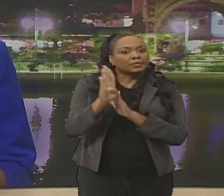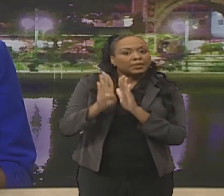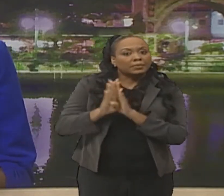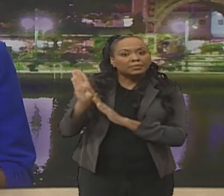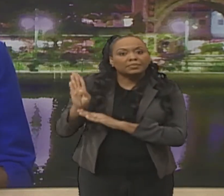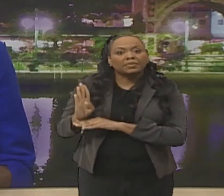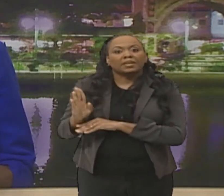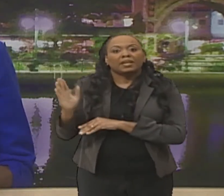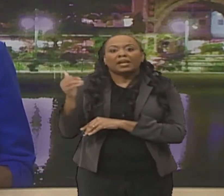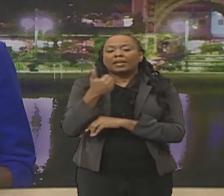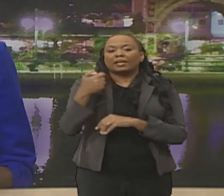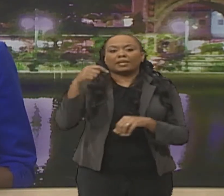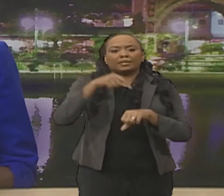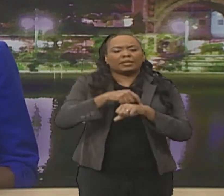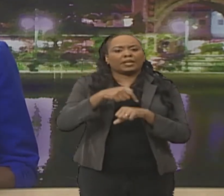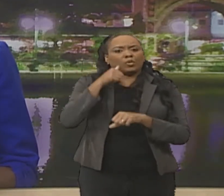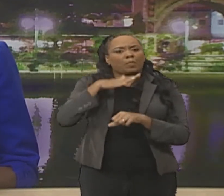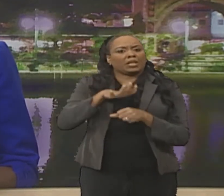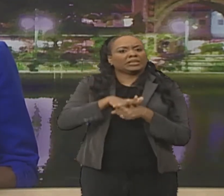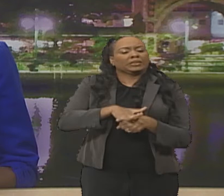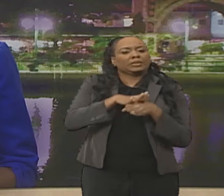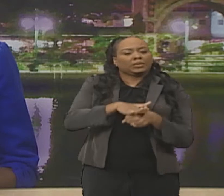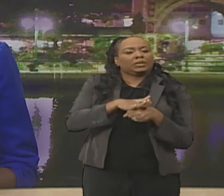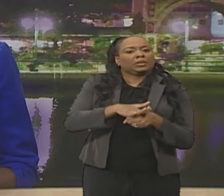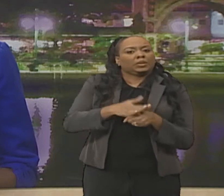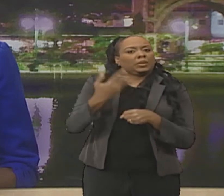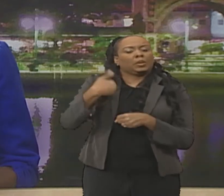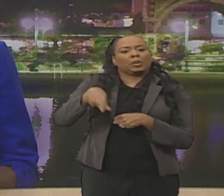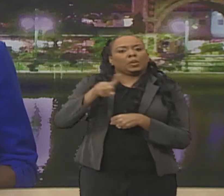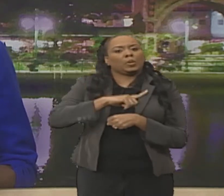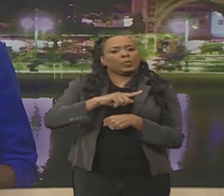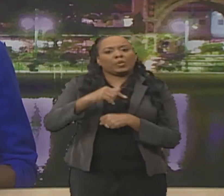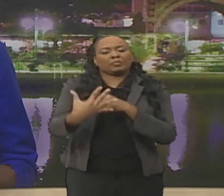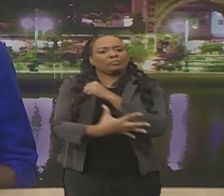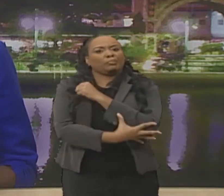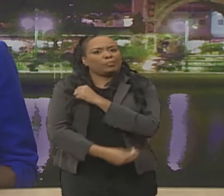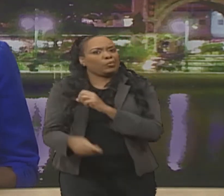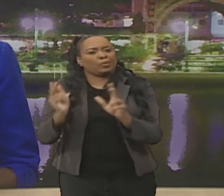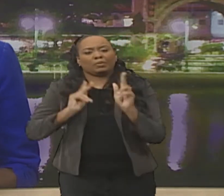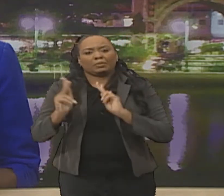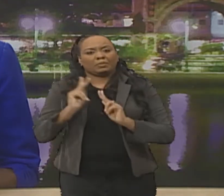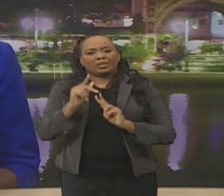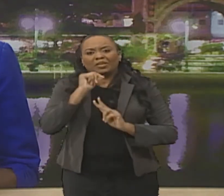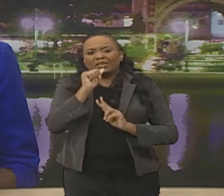believes anytime they are oppressed, a nation is the poorer for it.